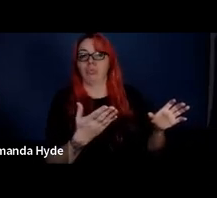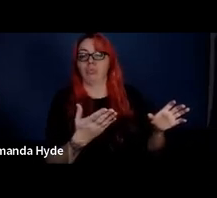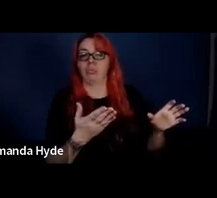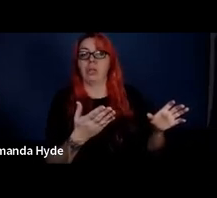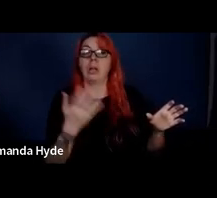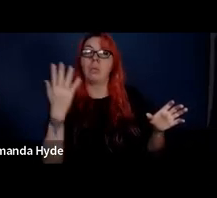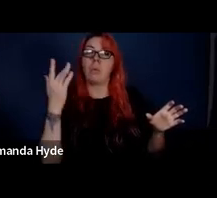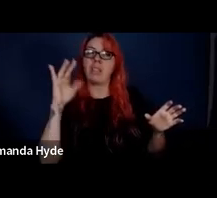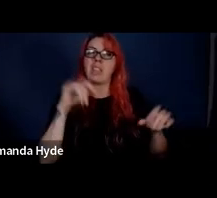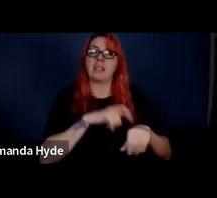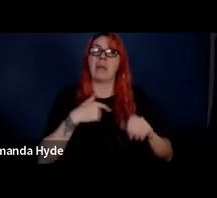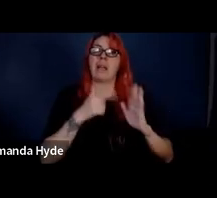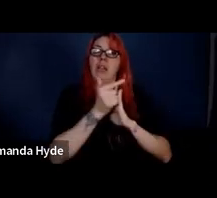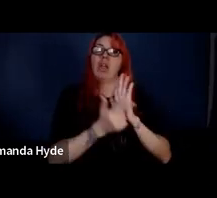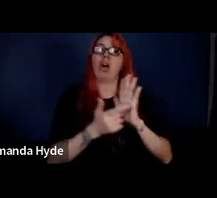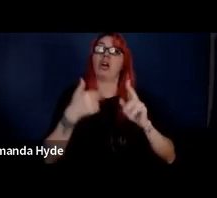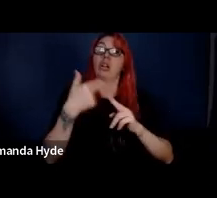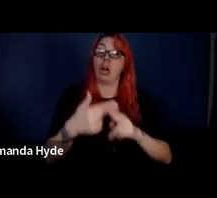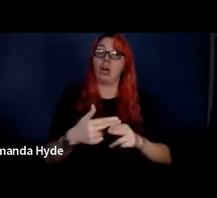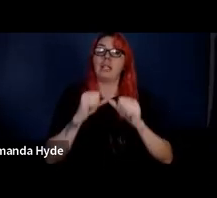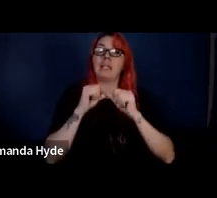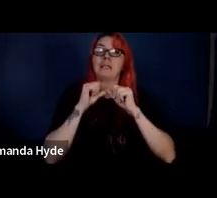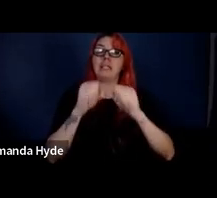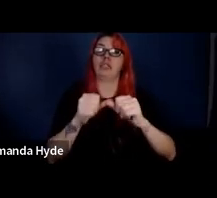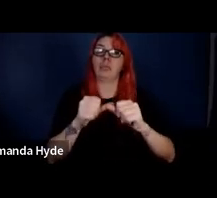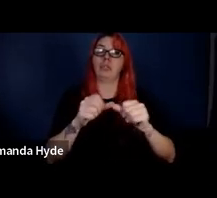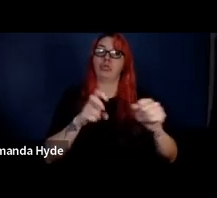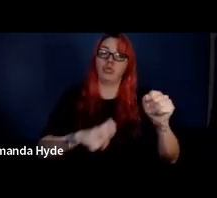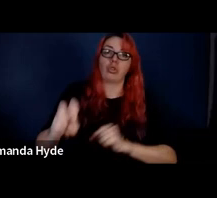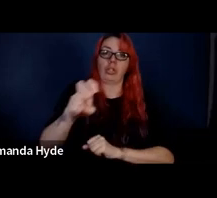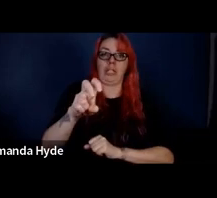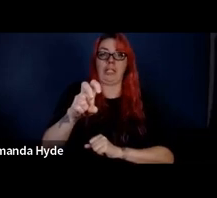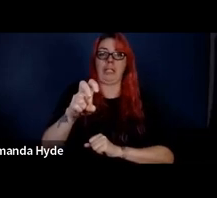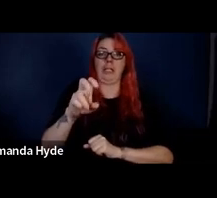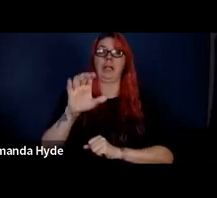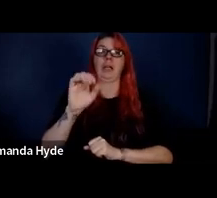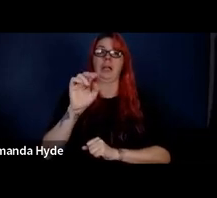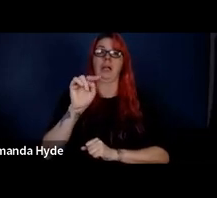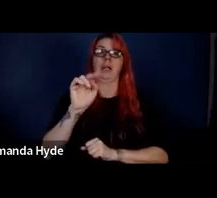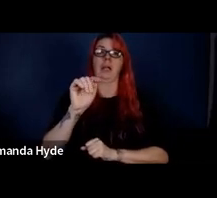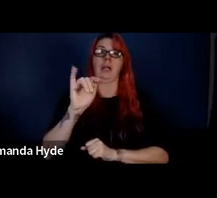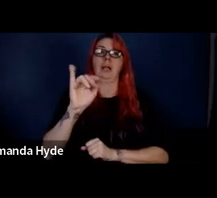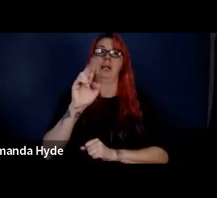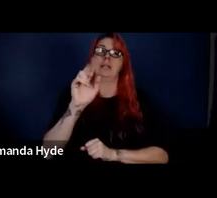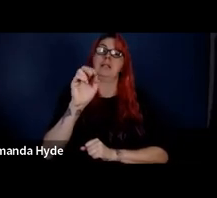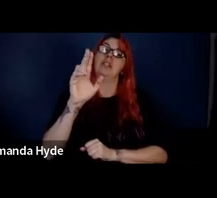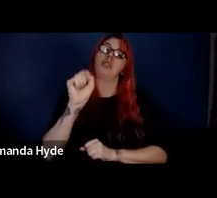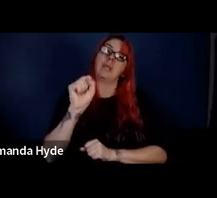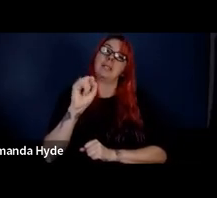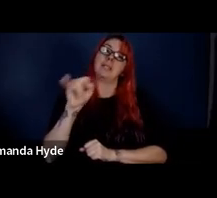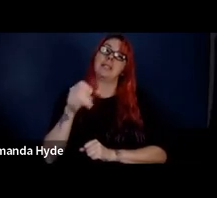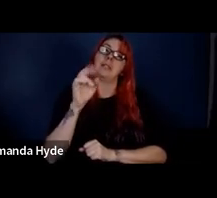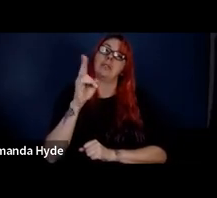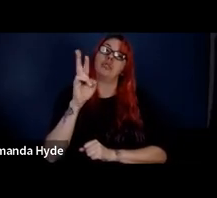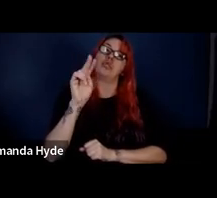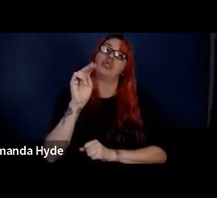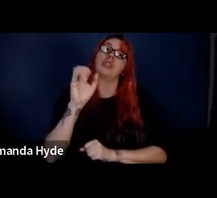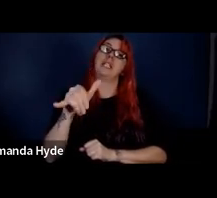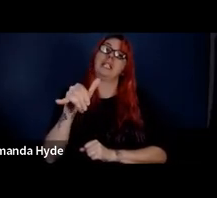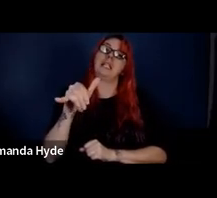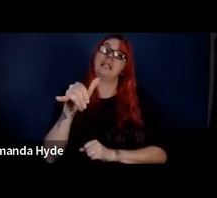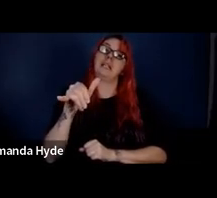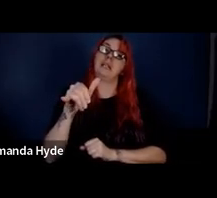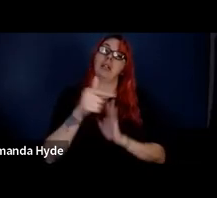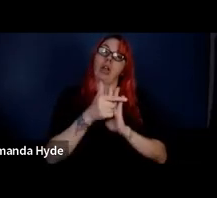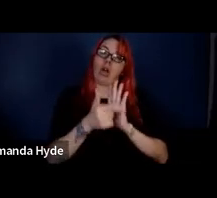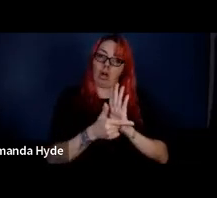you had to, if you're landing in a Canadian port, wherever your point of origin you were coming from, you should not have stopped anywhere along the